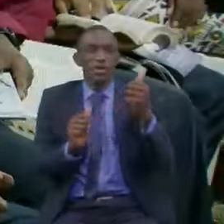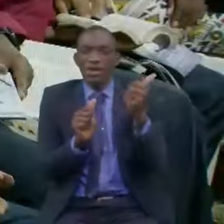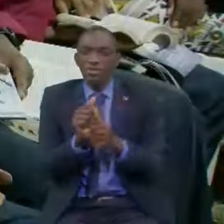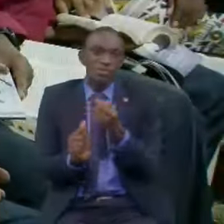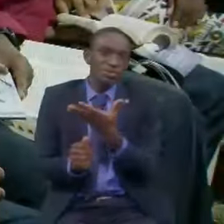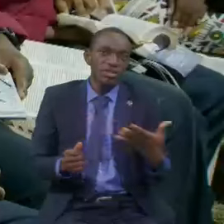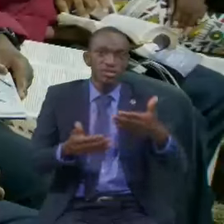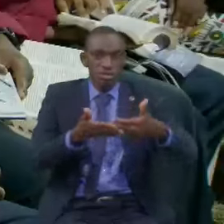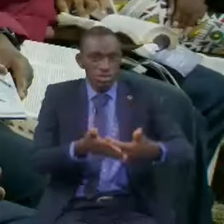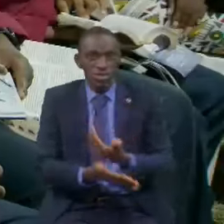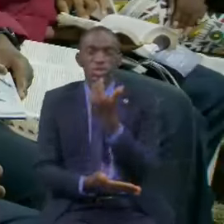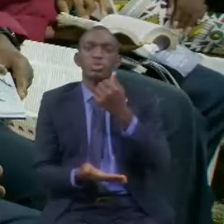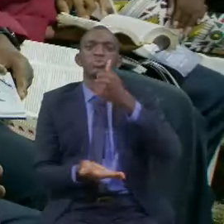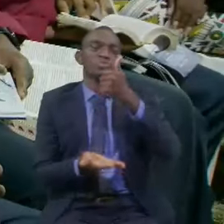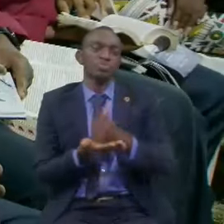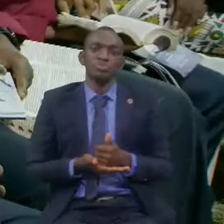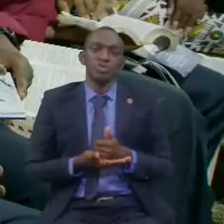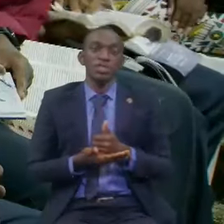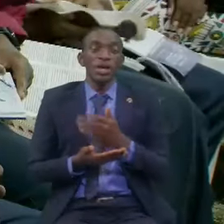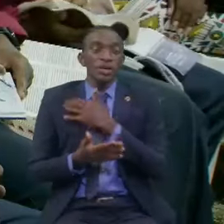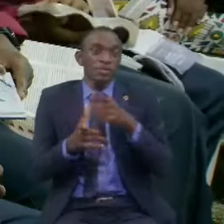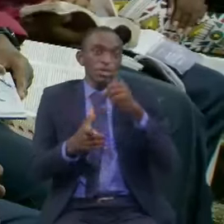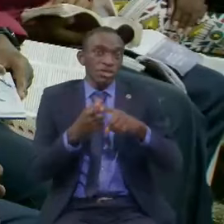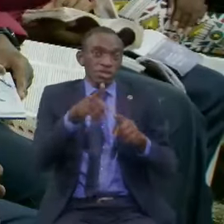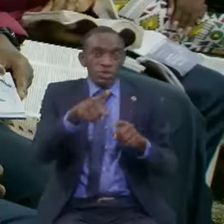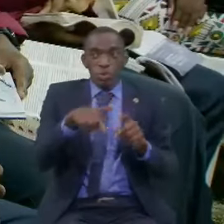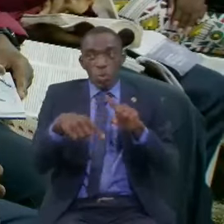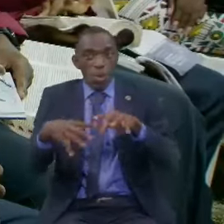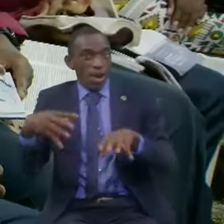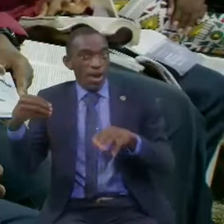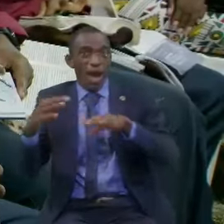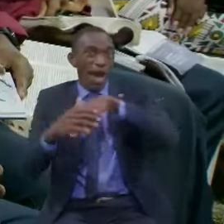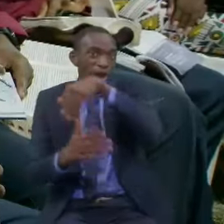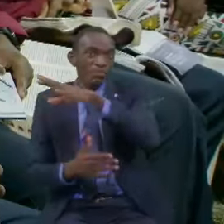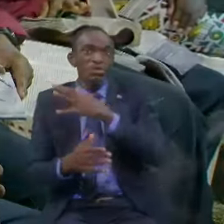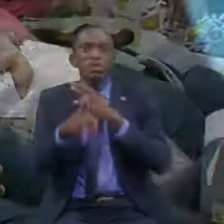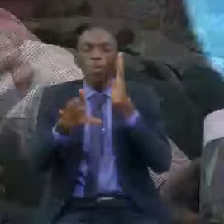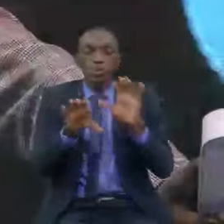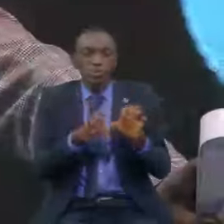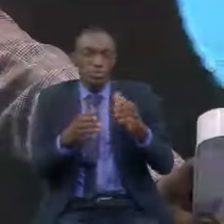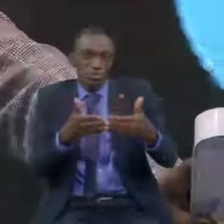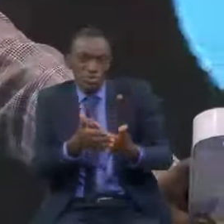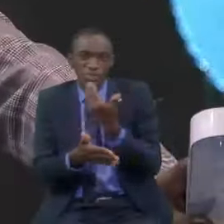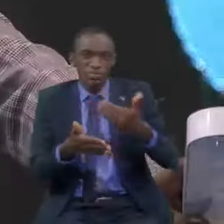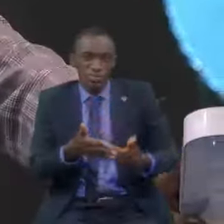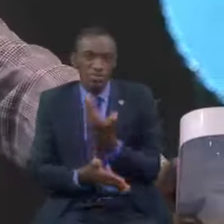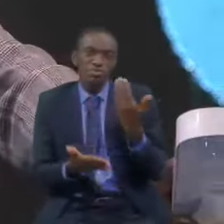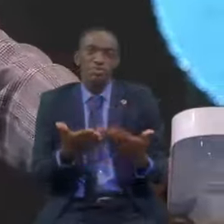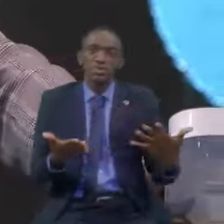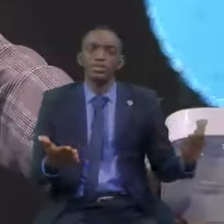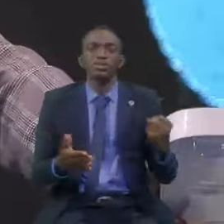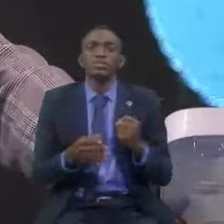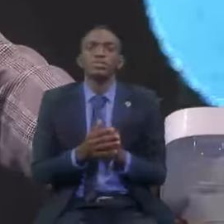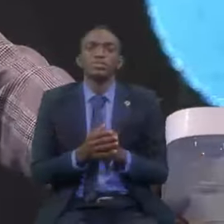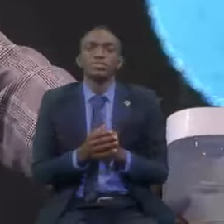then you'll go out, you will do new things. A new heart, a